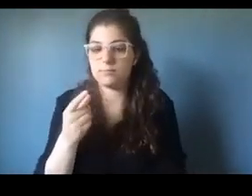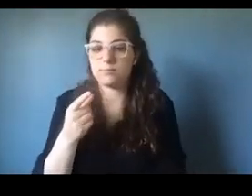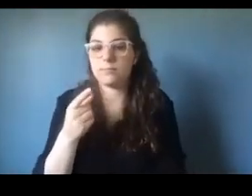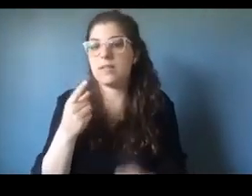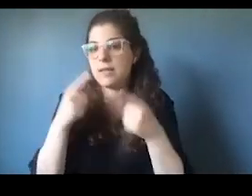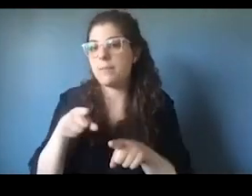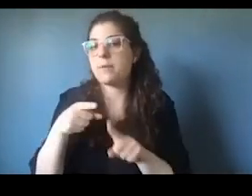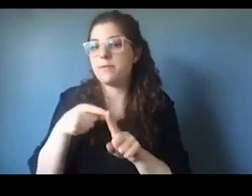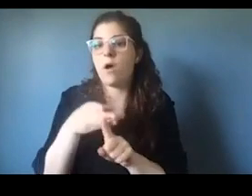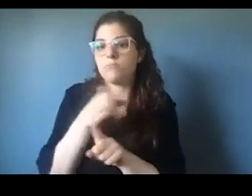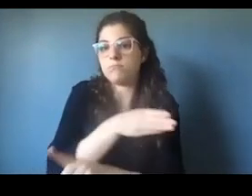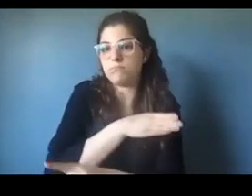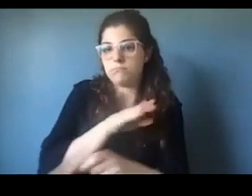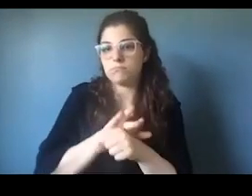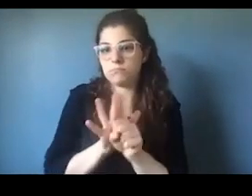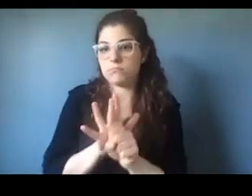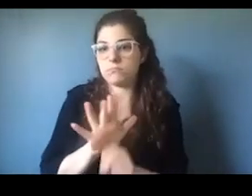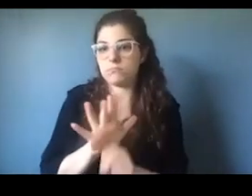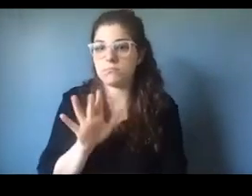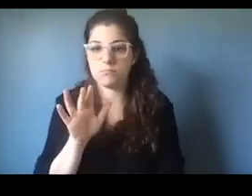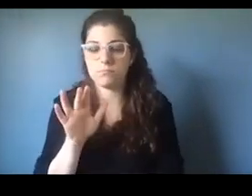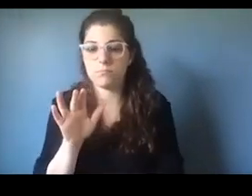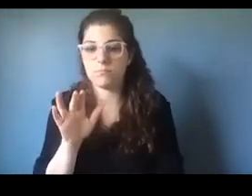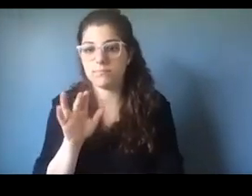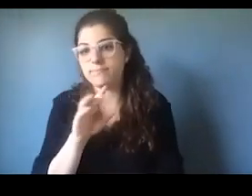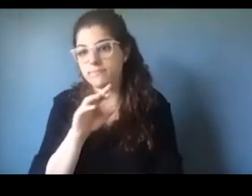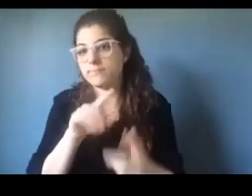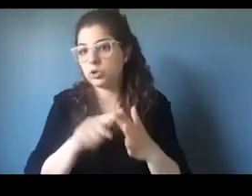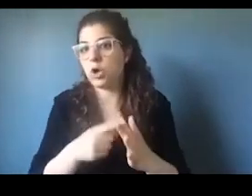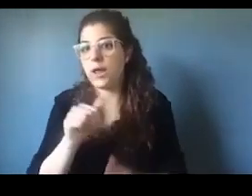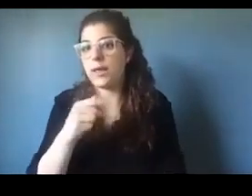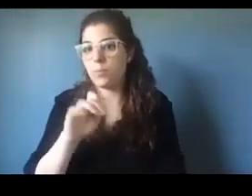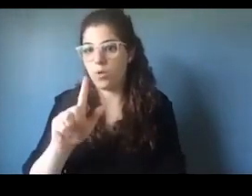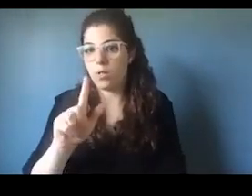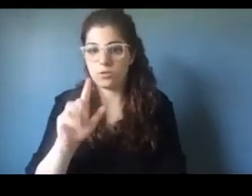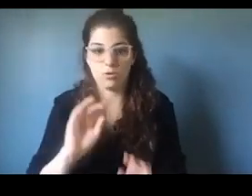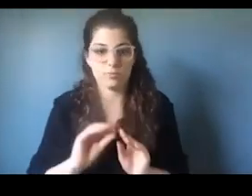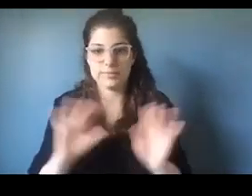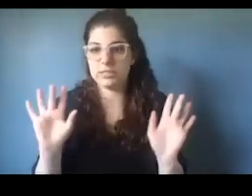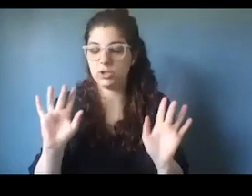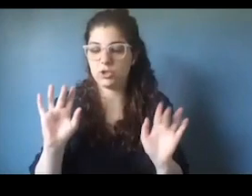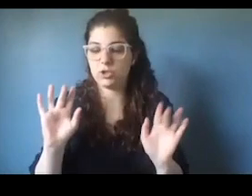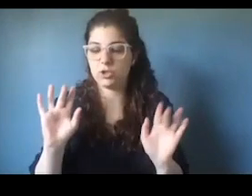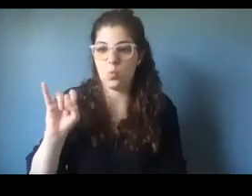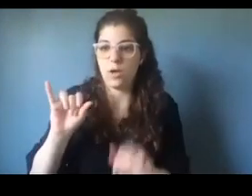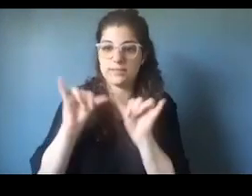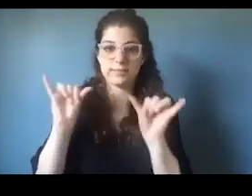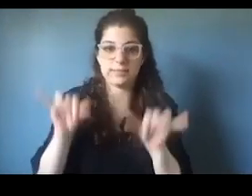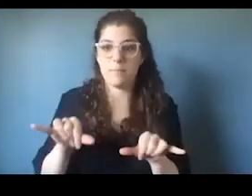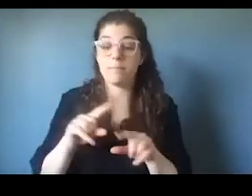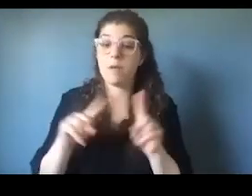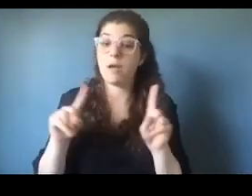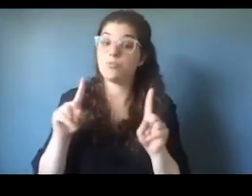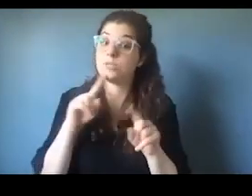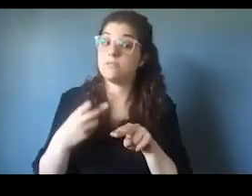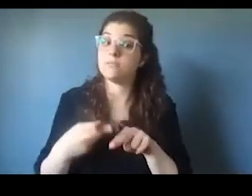prior to this pandemic to April. And so it's clear that the UI system, although it's really increasing